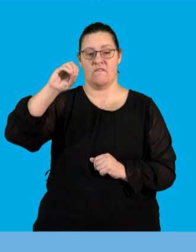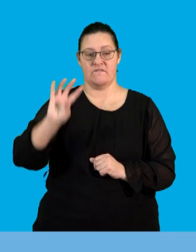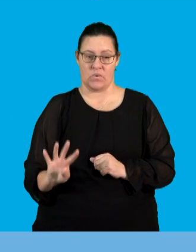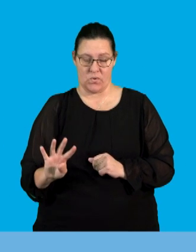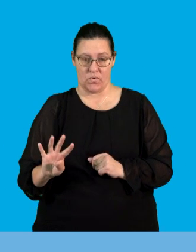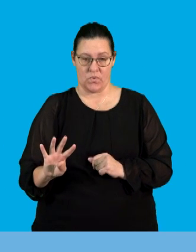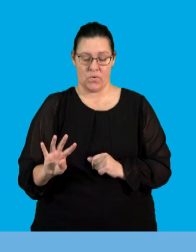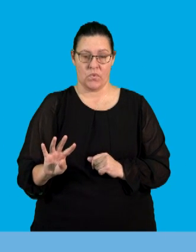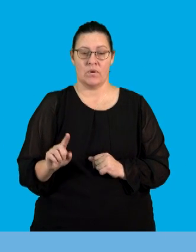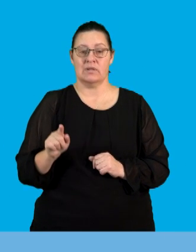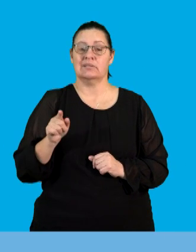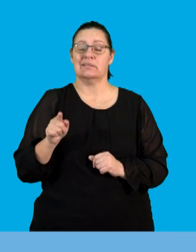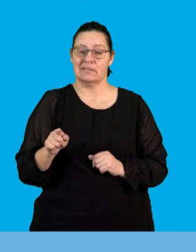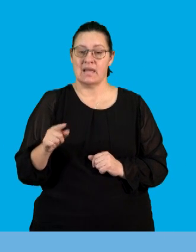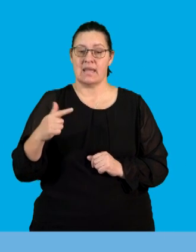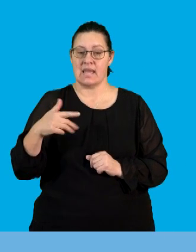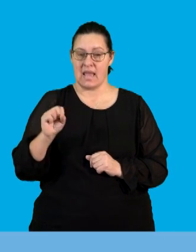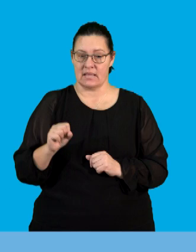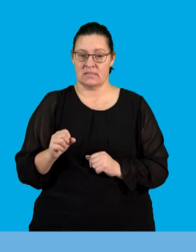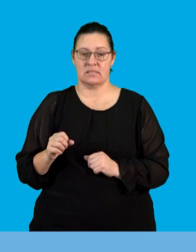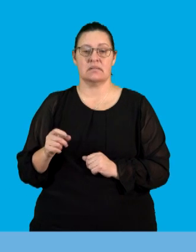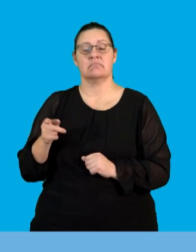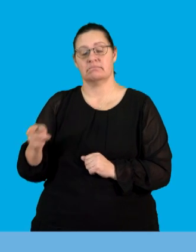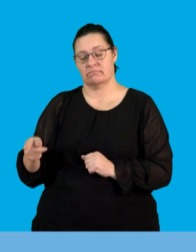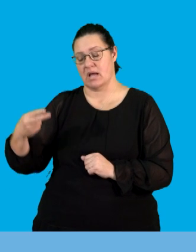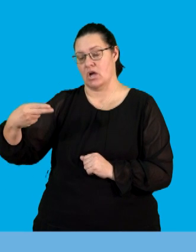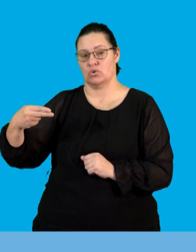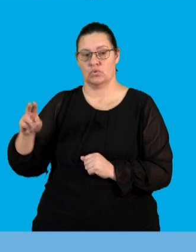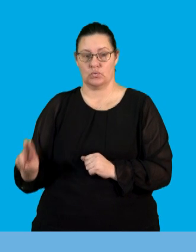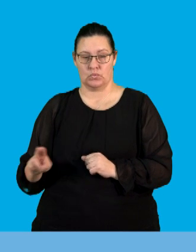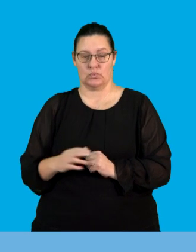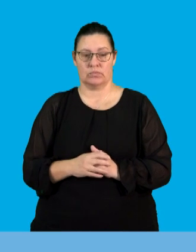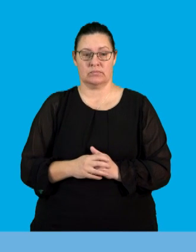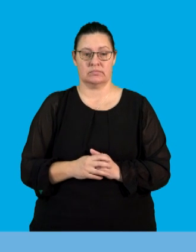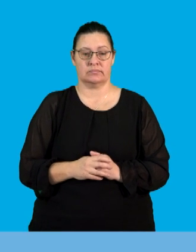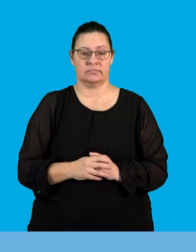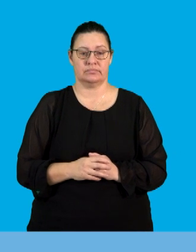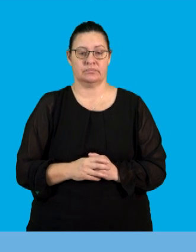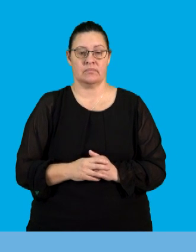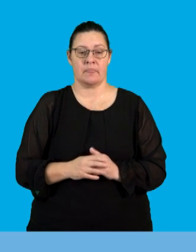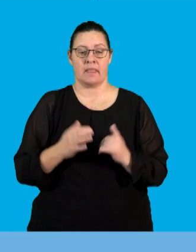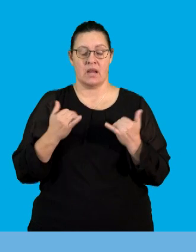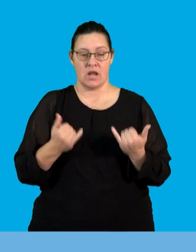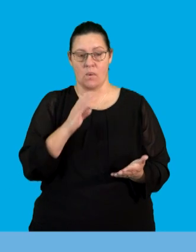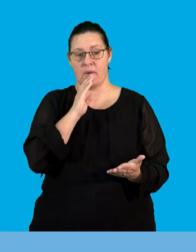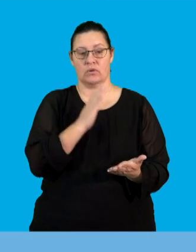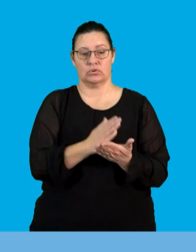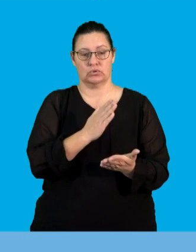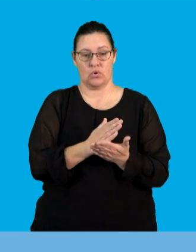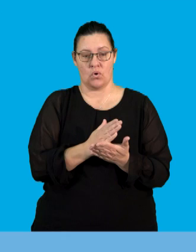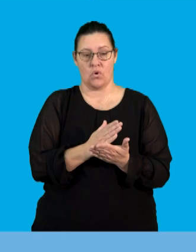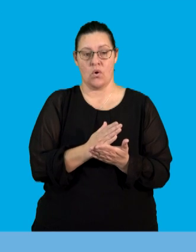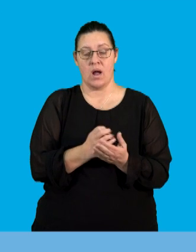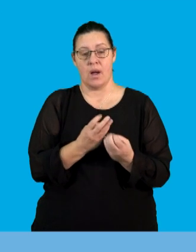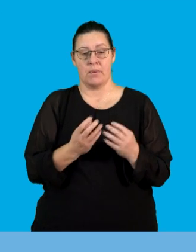Li2SO4, and obviously that hydrogen gas will be there as our H2. Now, we need to then make sure that the